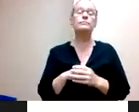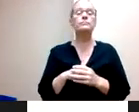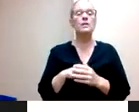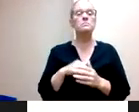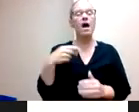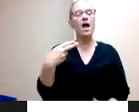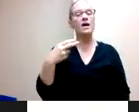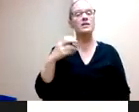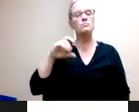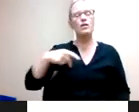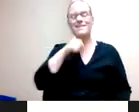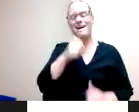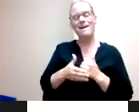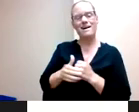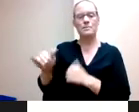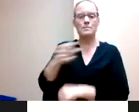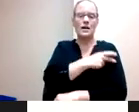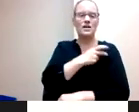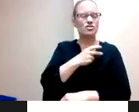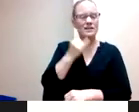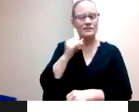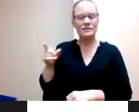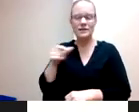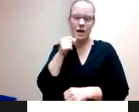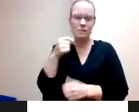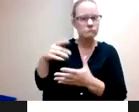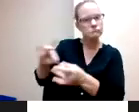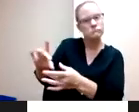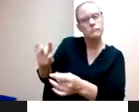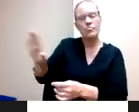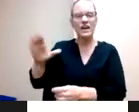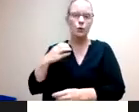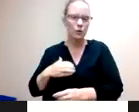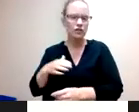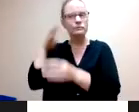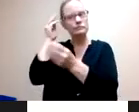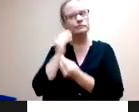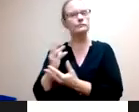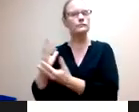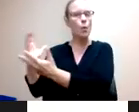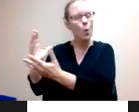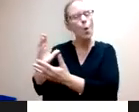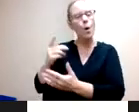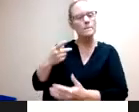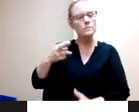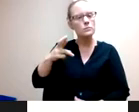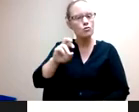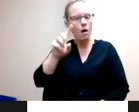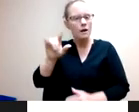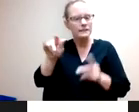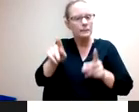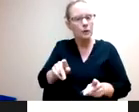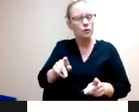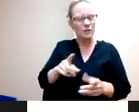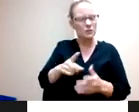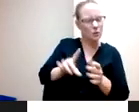unless you've talked to them also about your wishes, so that they're aware in some generalities what's important to